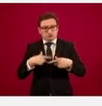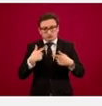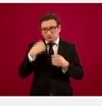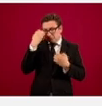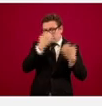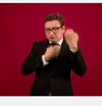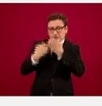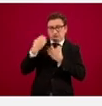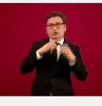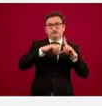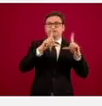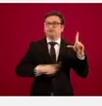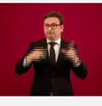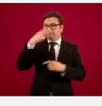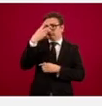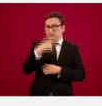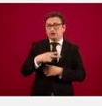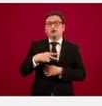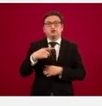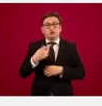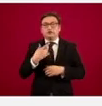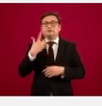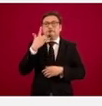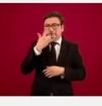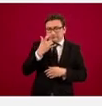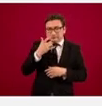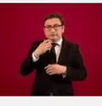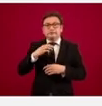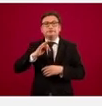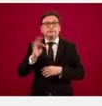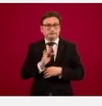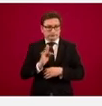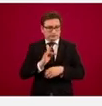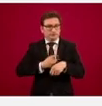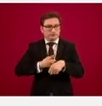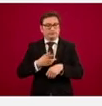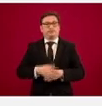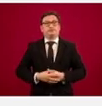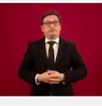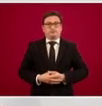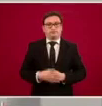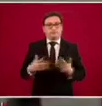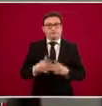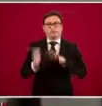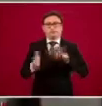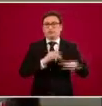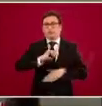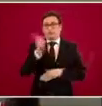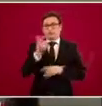deaths. The total death toll so far is 296.